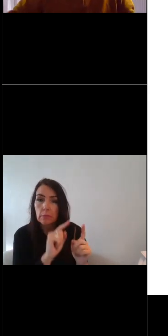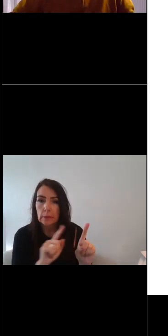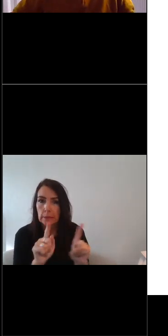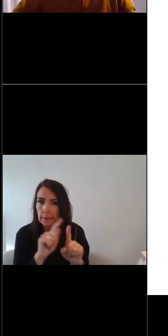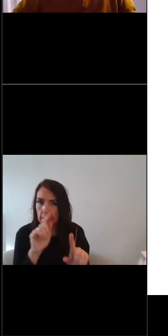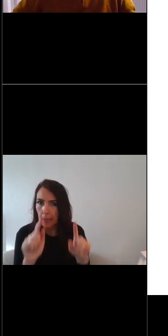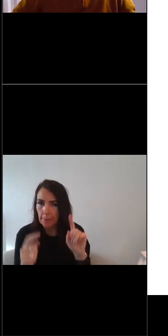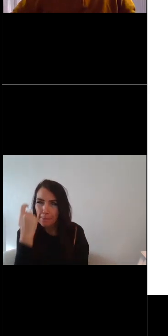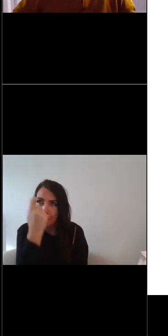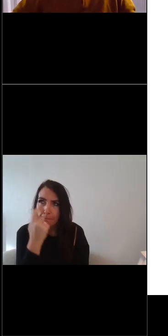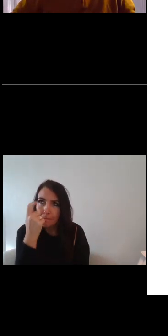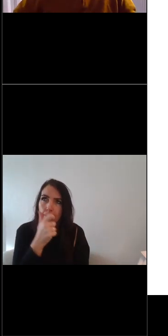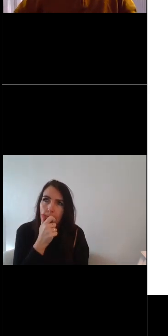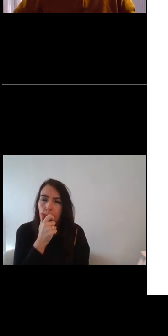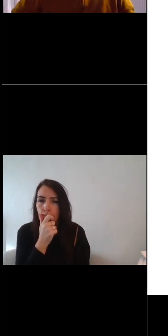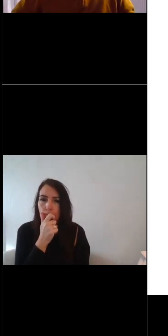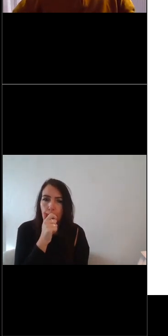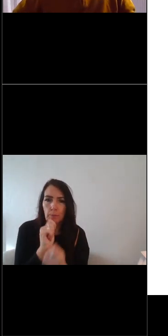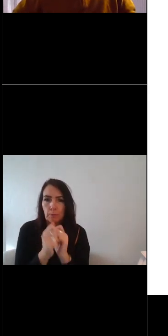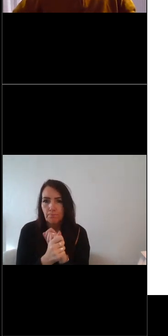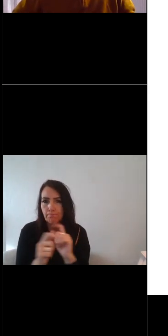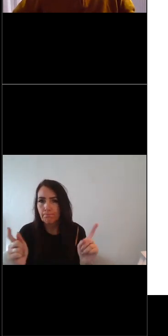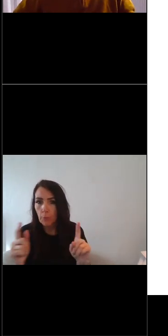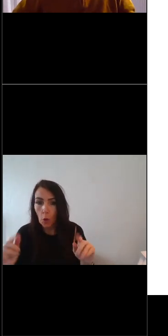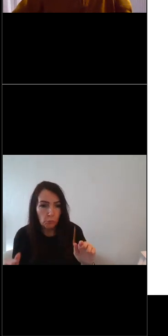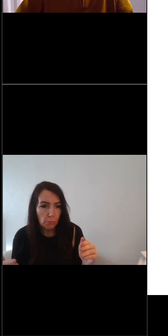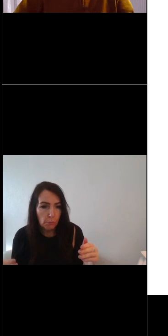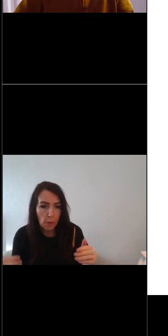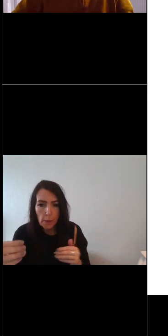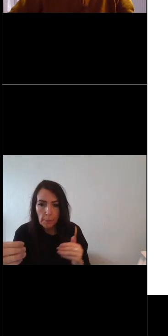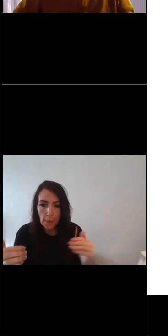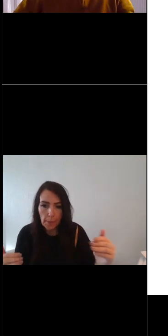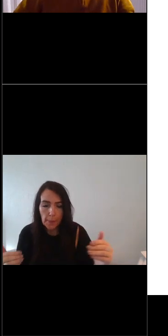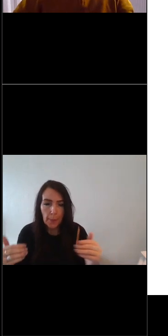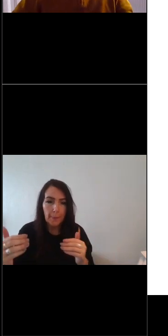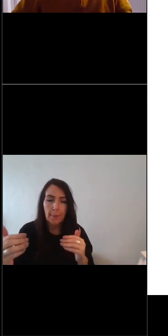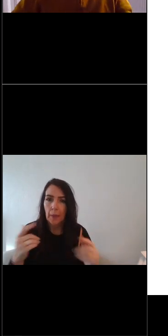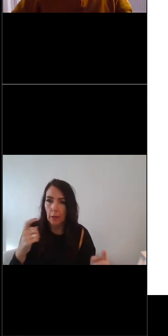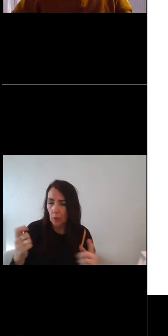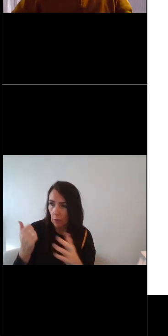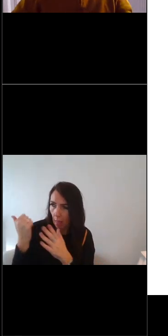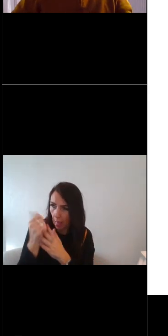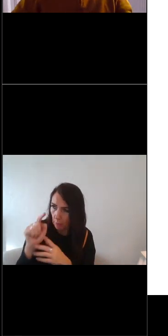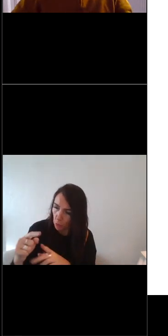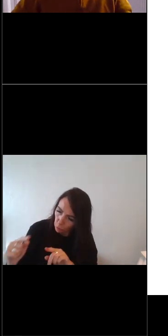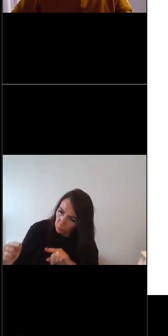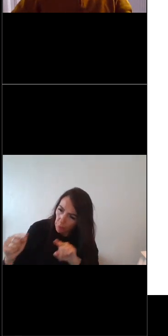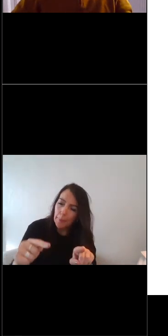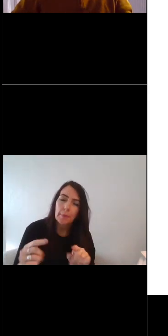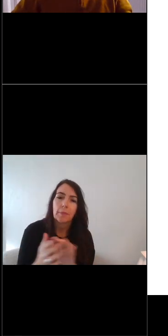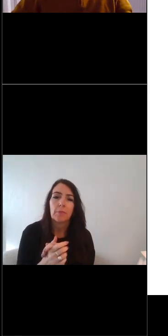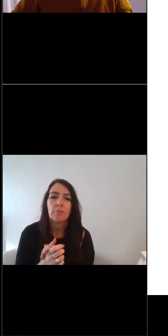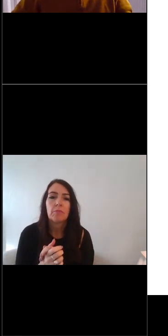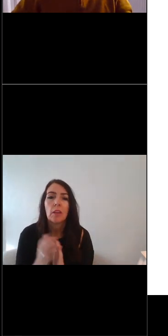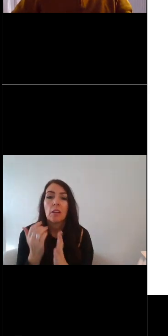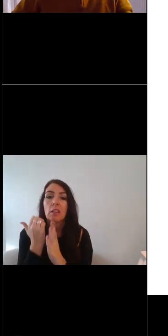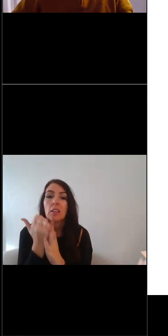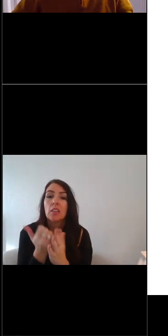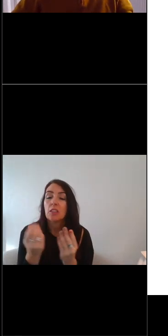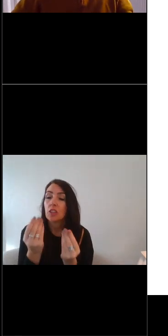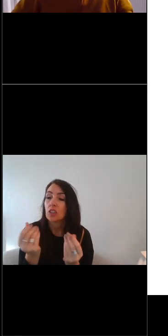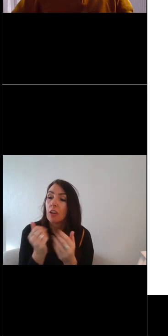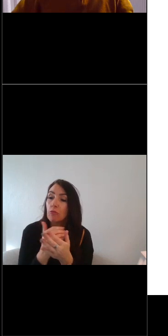already gone further along the curve than you, or you may be the one who needs to help others. But I encourage people to share resources, projects and